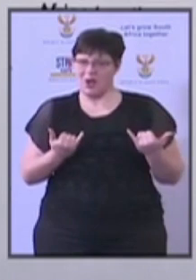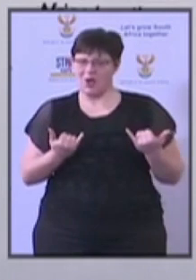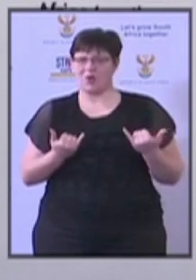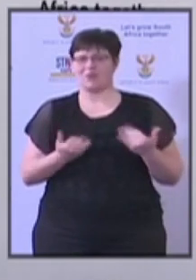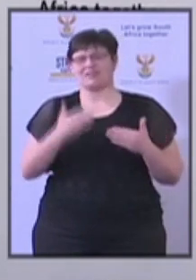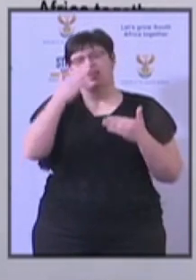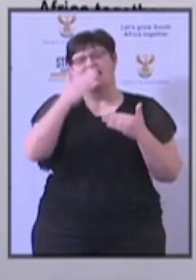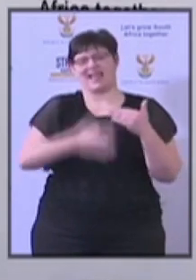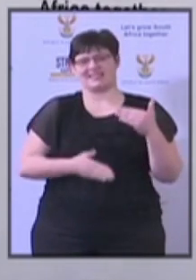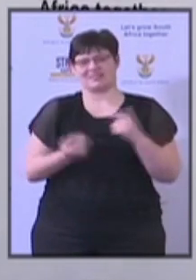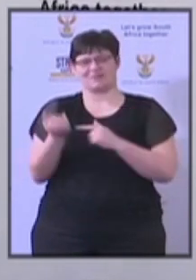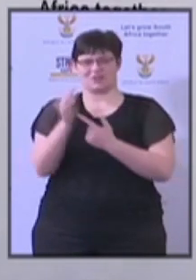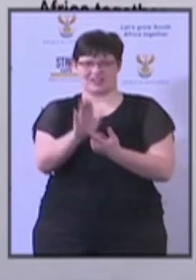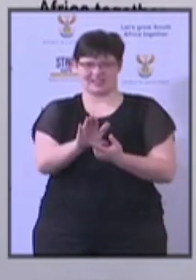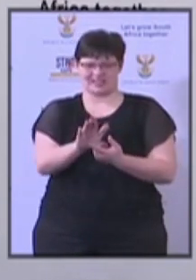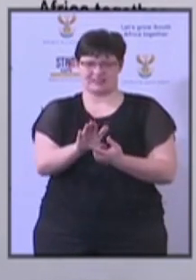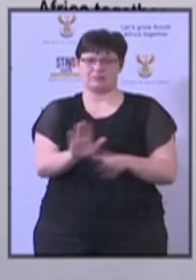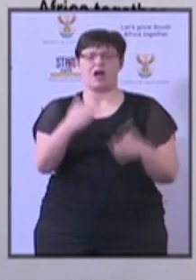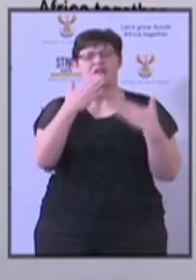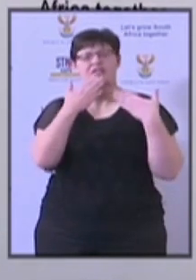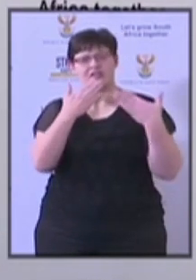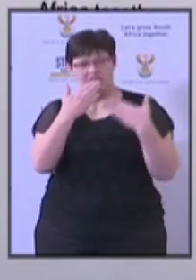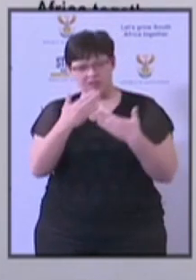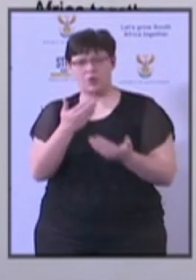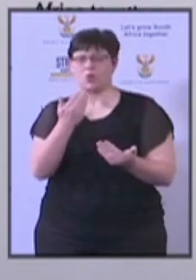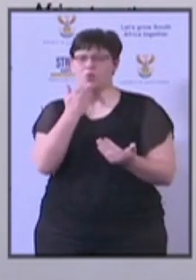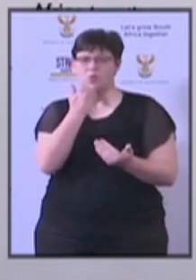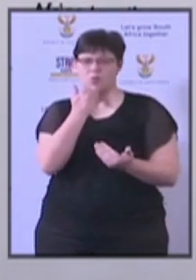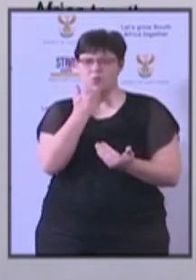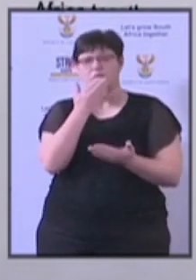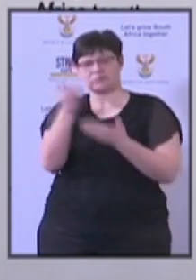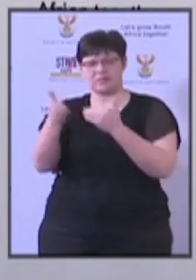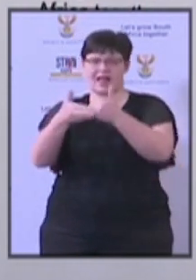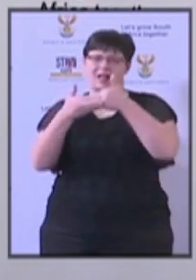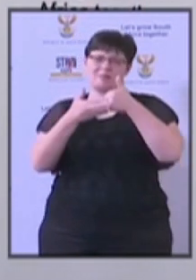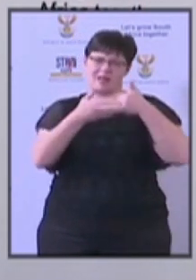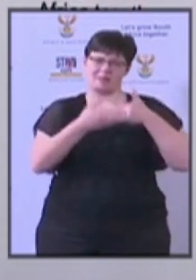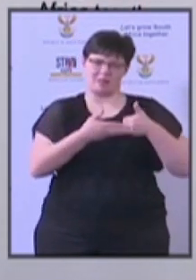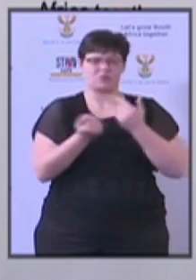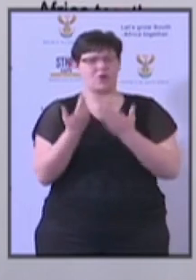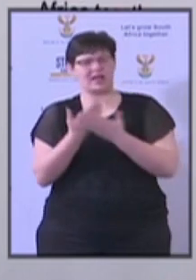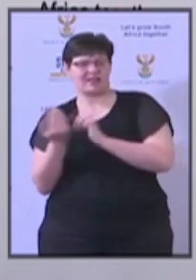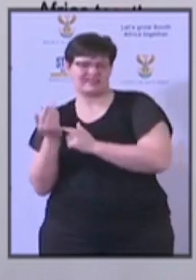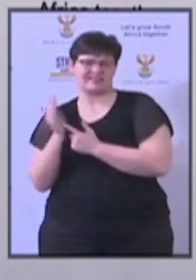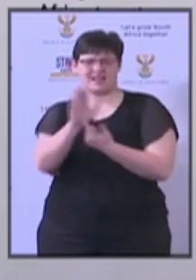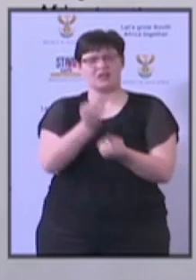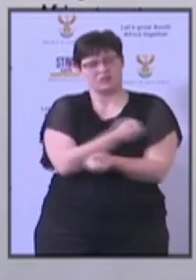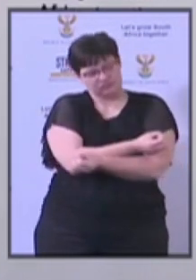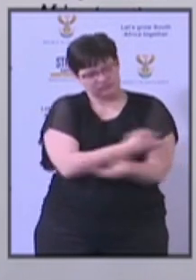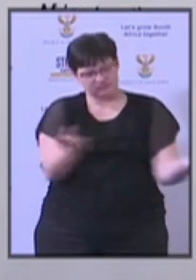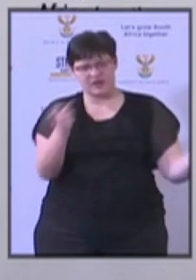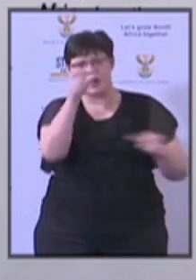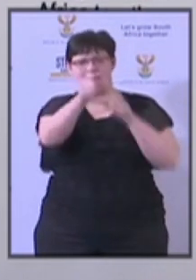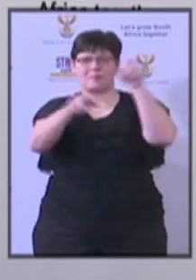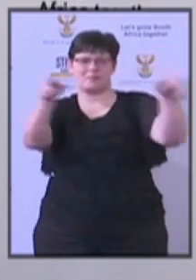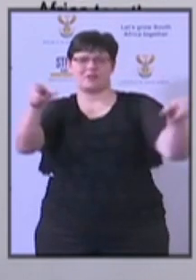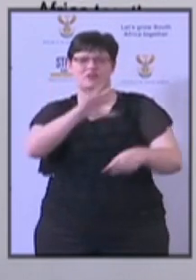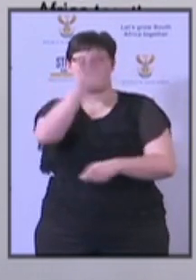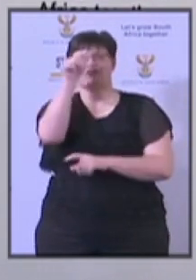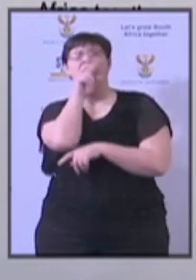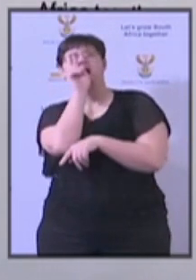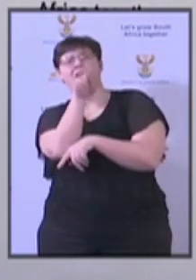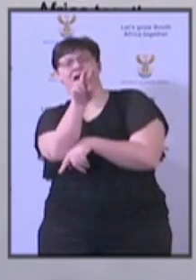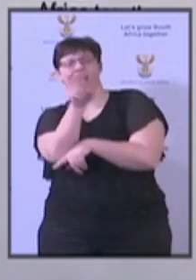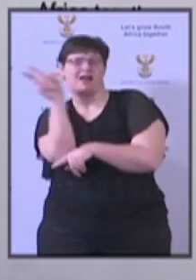of this broadcast. I would also like to thank all of the colleagues who have helped us to broadcast and carry these messages live to the